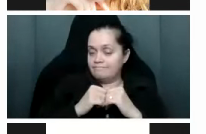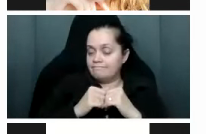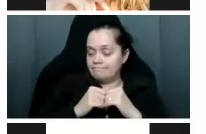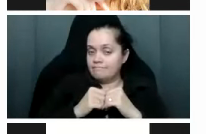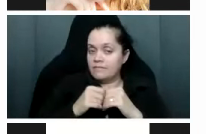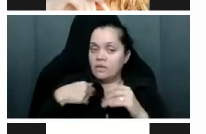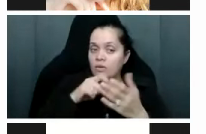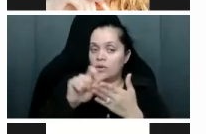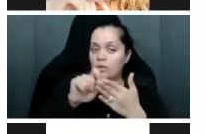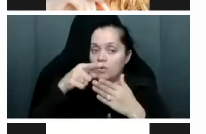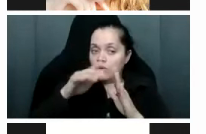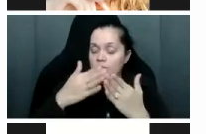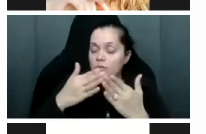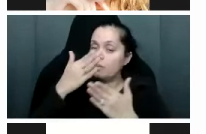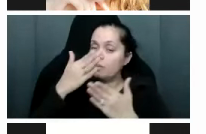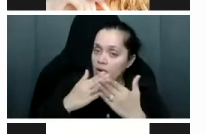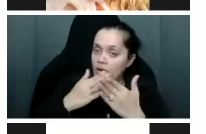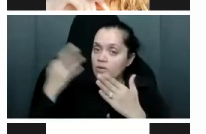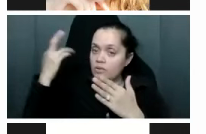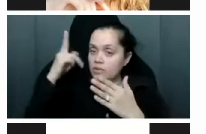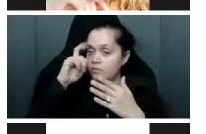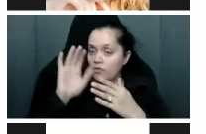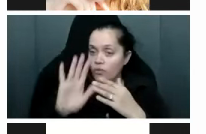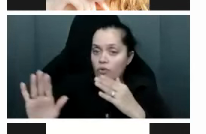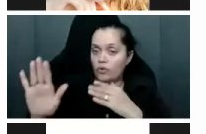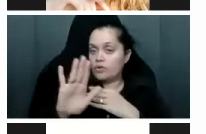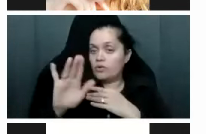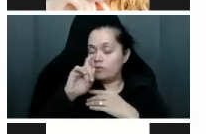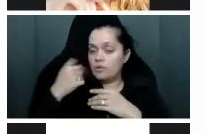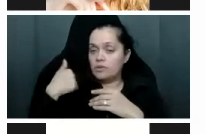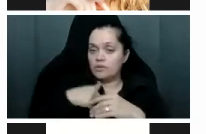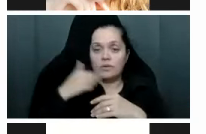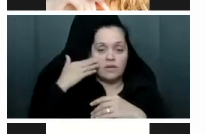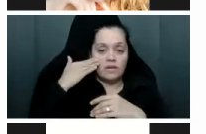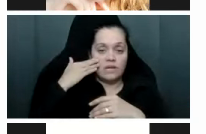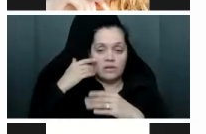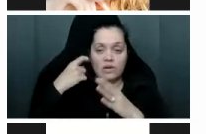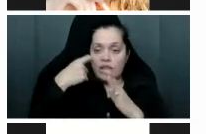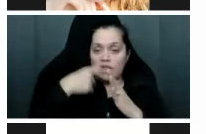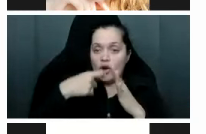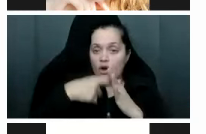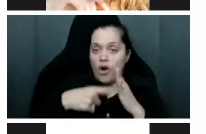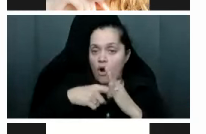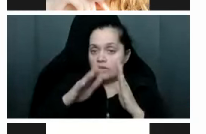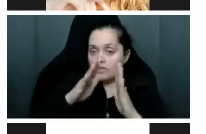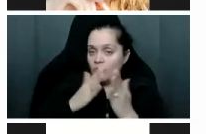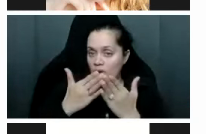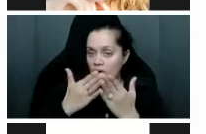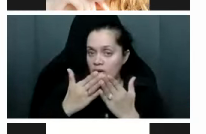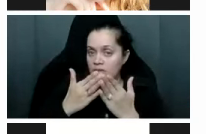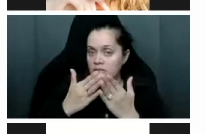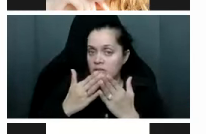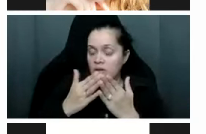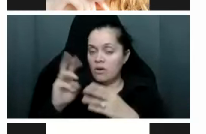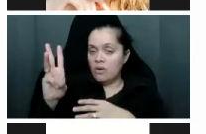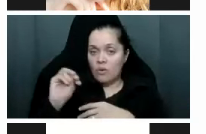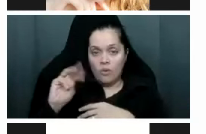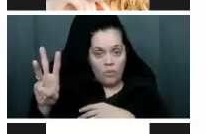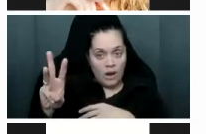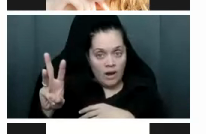this textbook partly for you because we know that the cost of textbooks, wow,